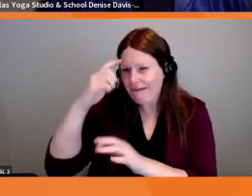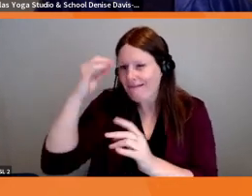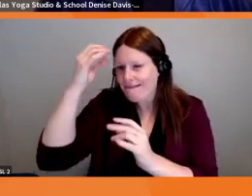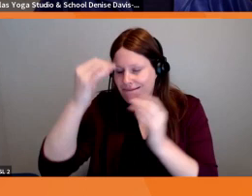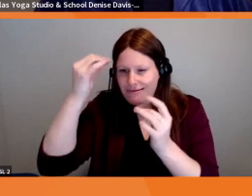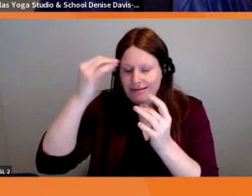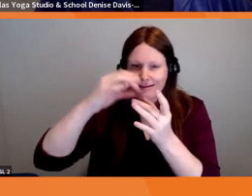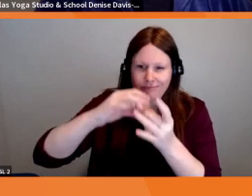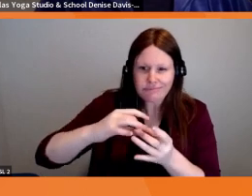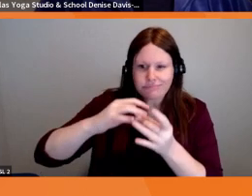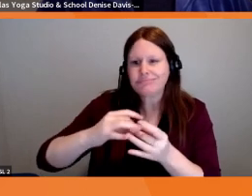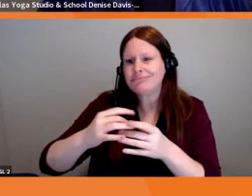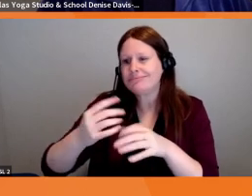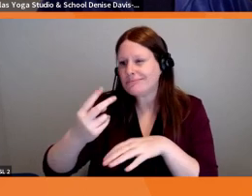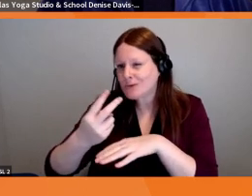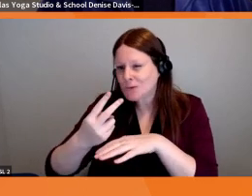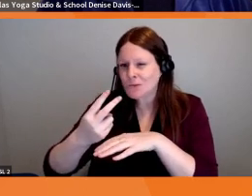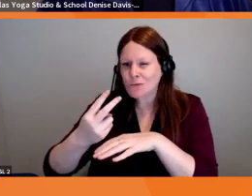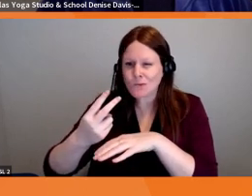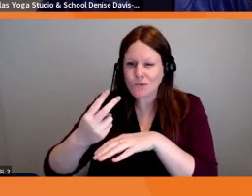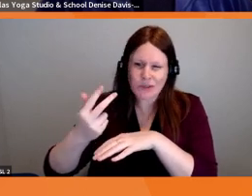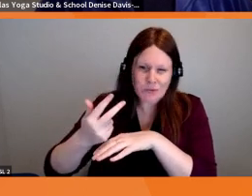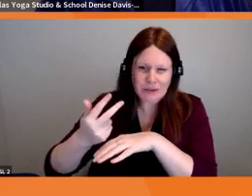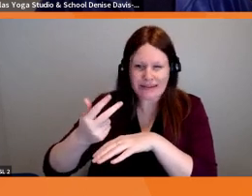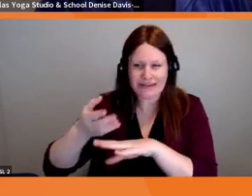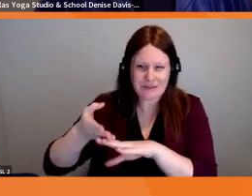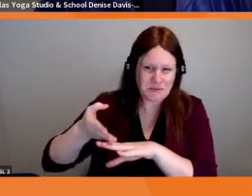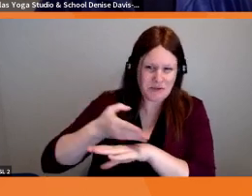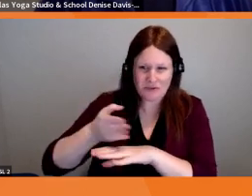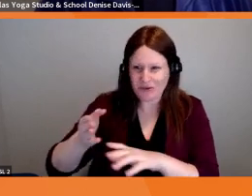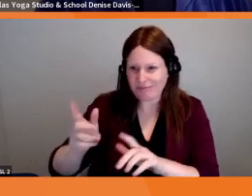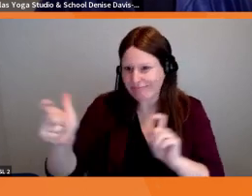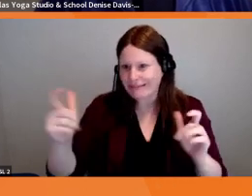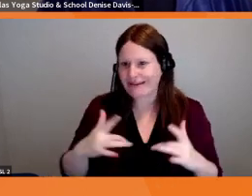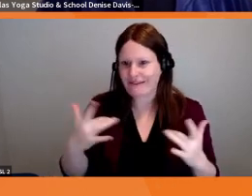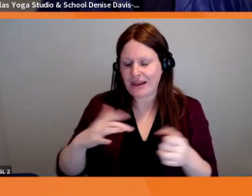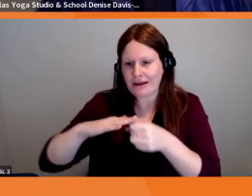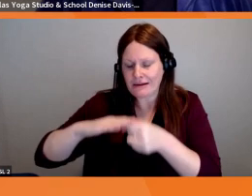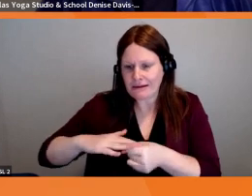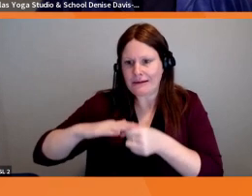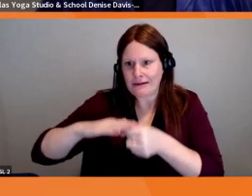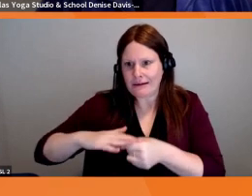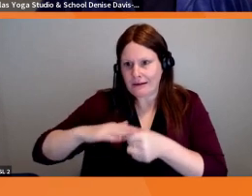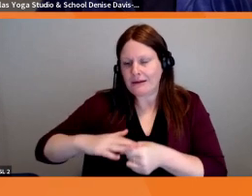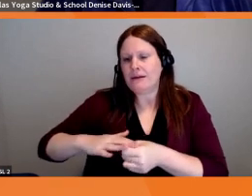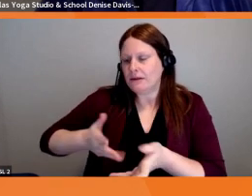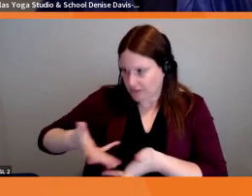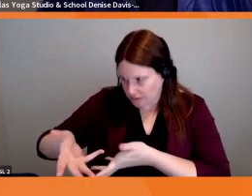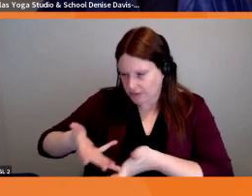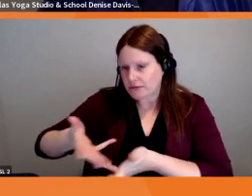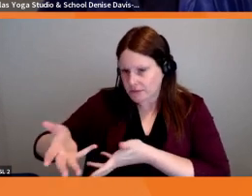nights of stress before a big event that was happening today. And these are some of the things that come up for